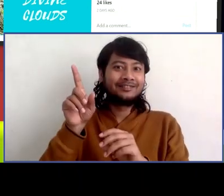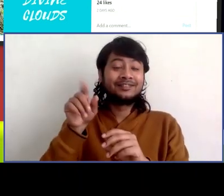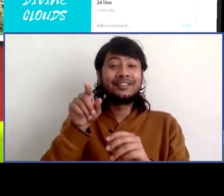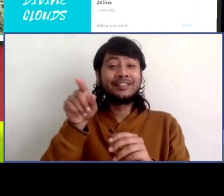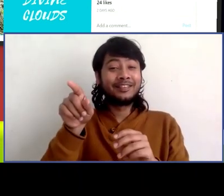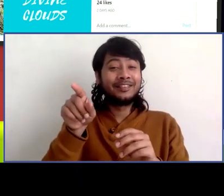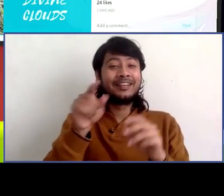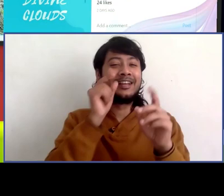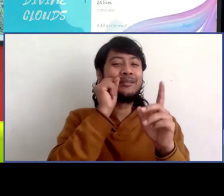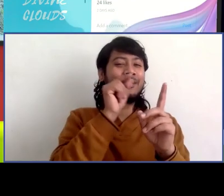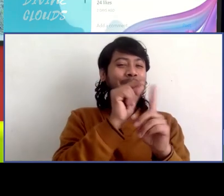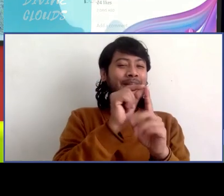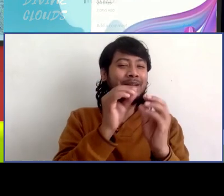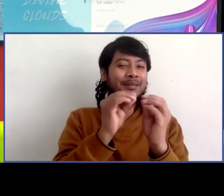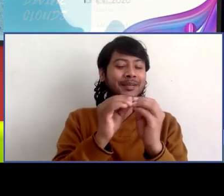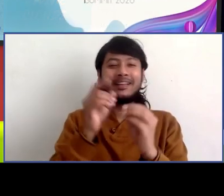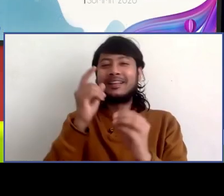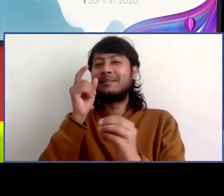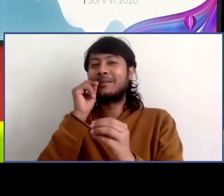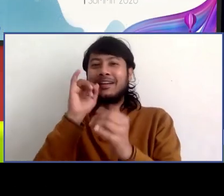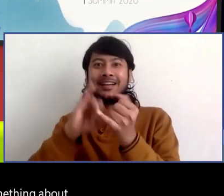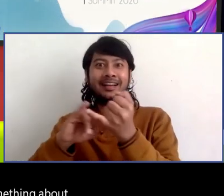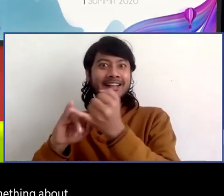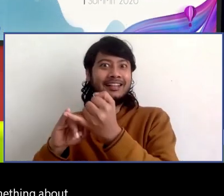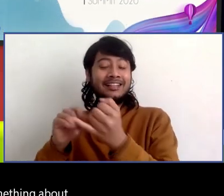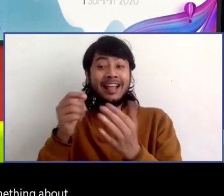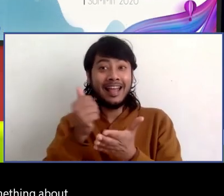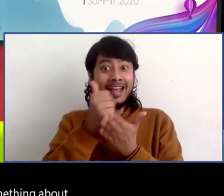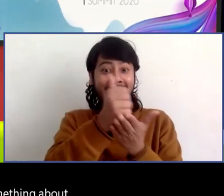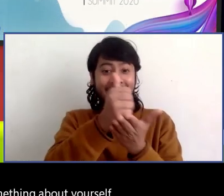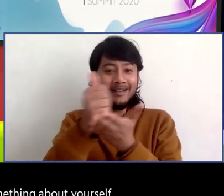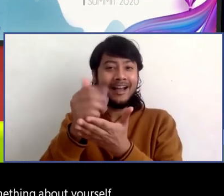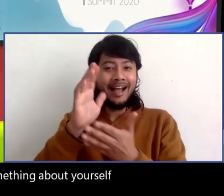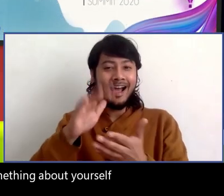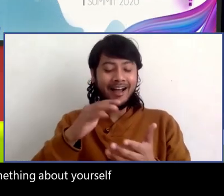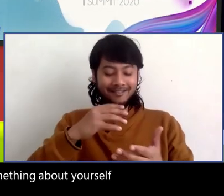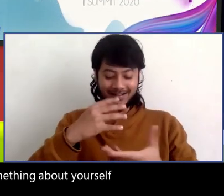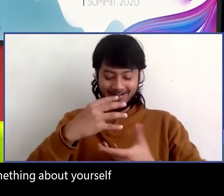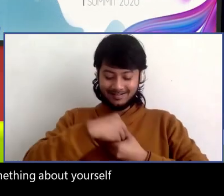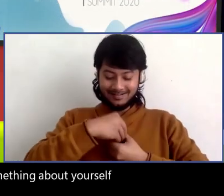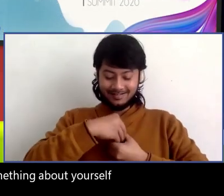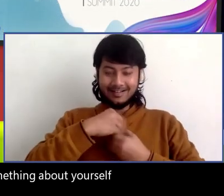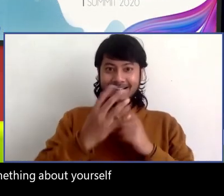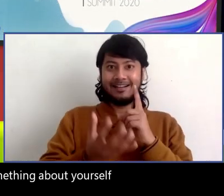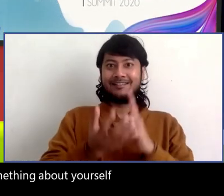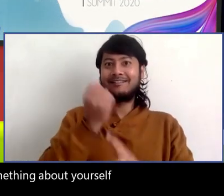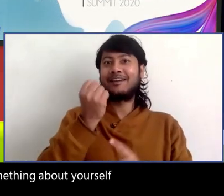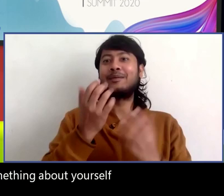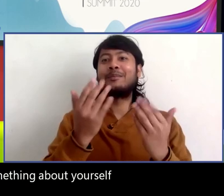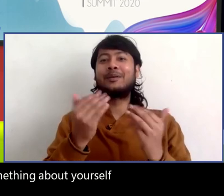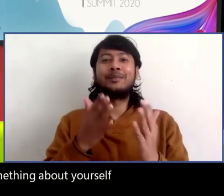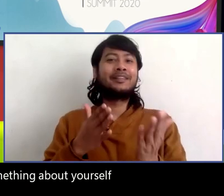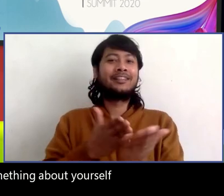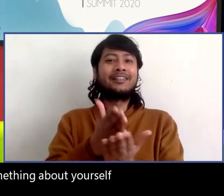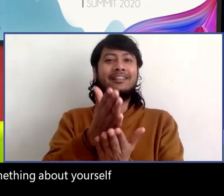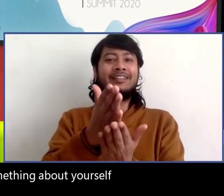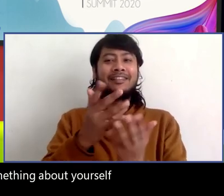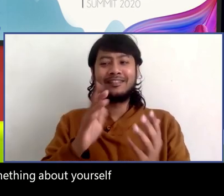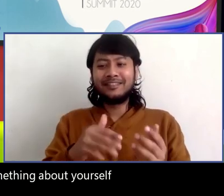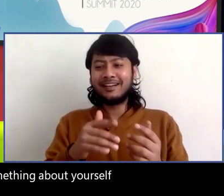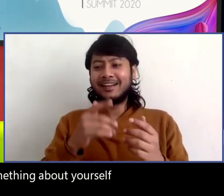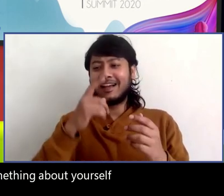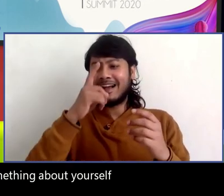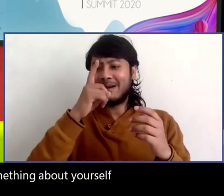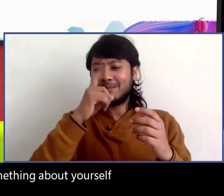will discover something about yourself. Violet, indigo, blue, green, yellow, so many colors. But